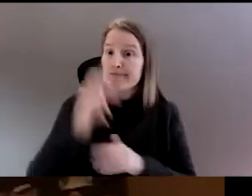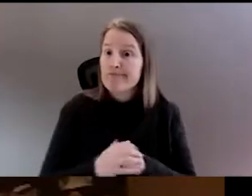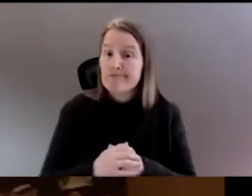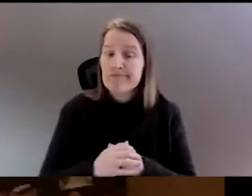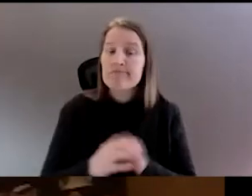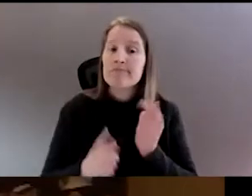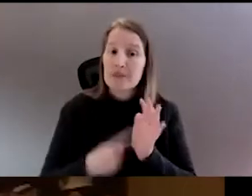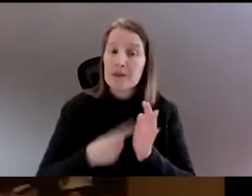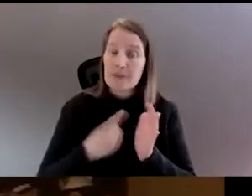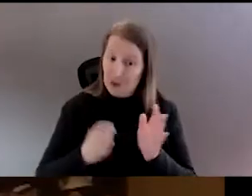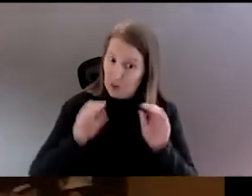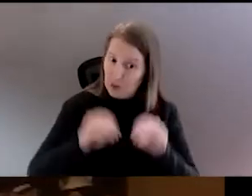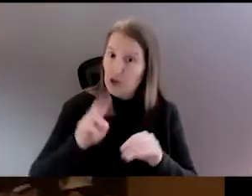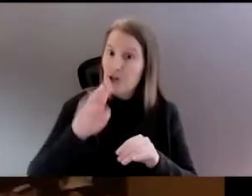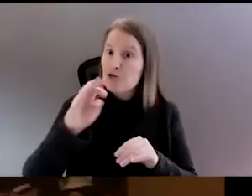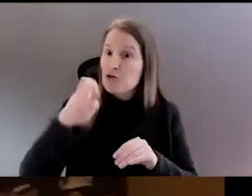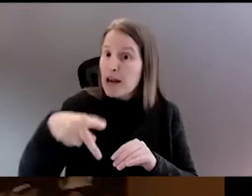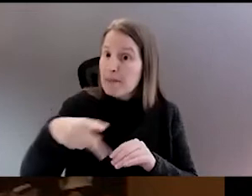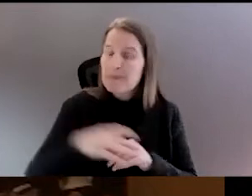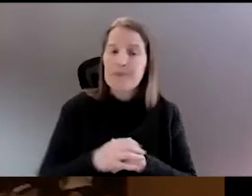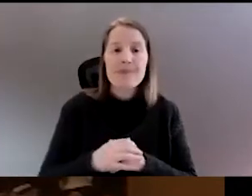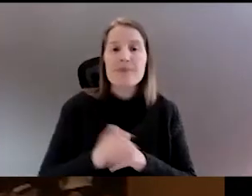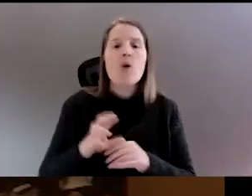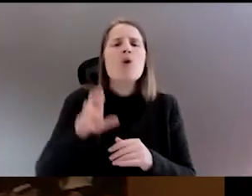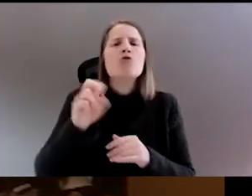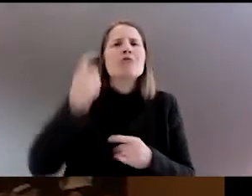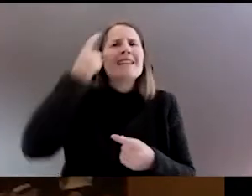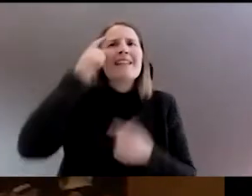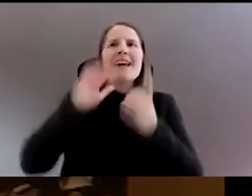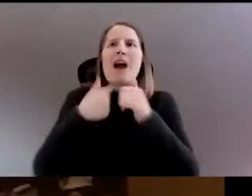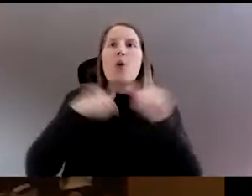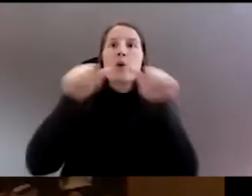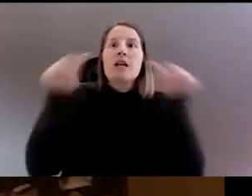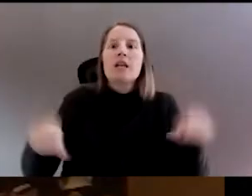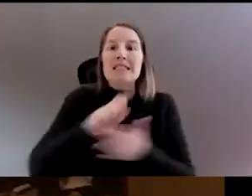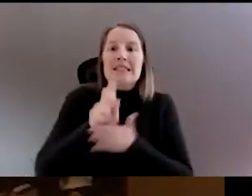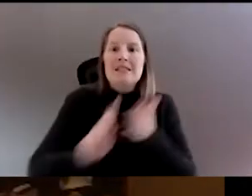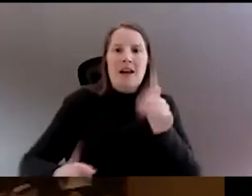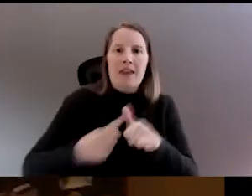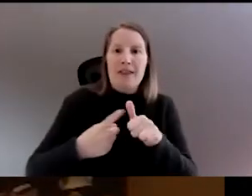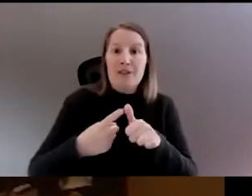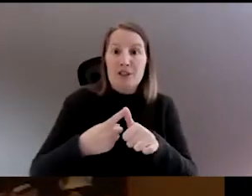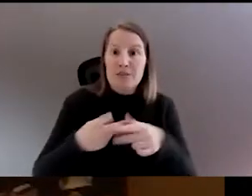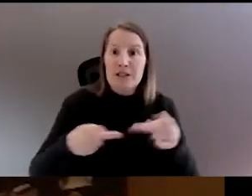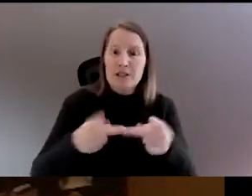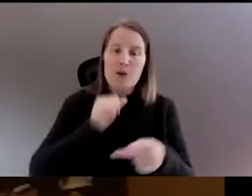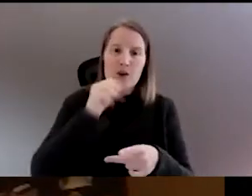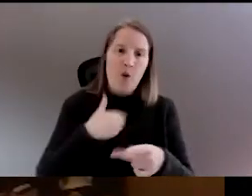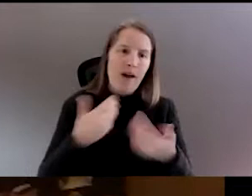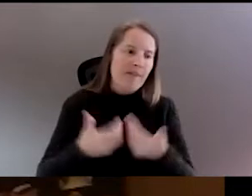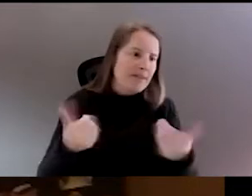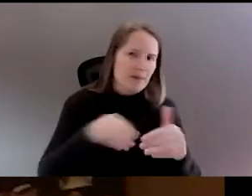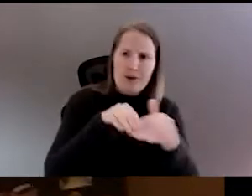maybe we need to rethink how we build in the first place so that we don't have separate entrances, etc., for